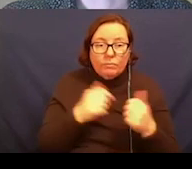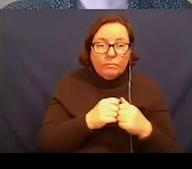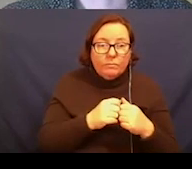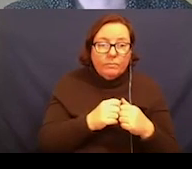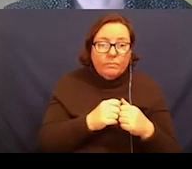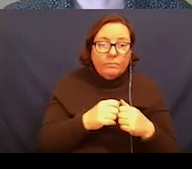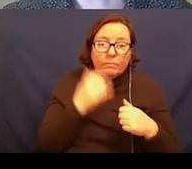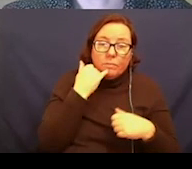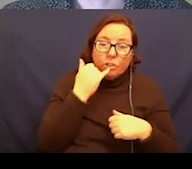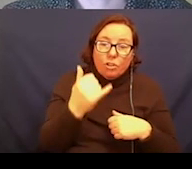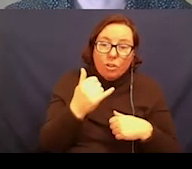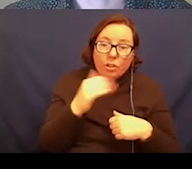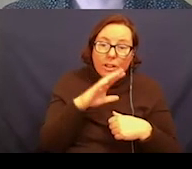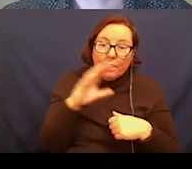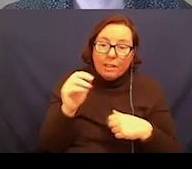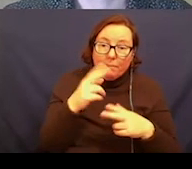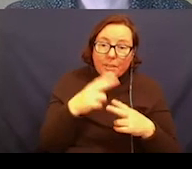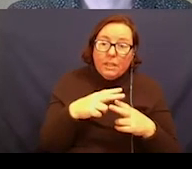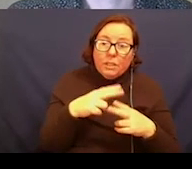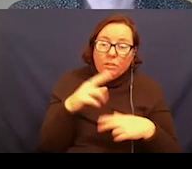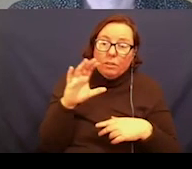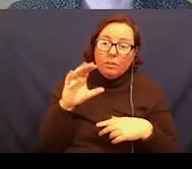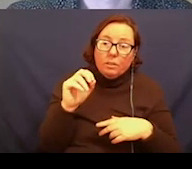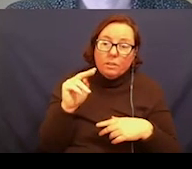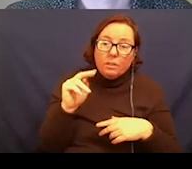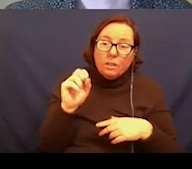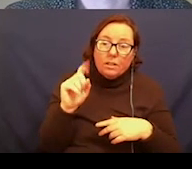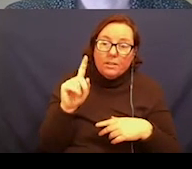You can call Constellation directly.